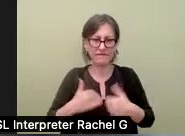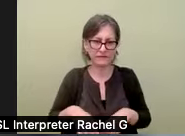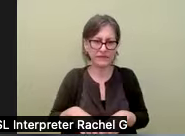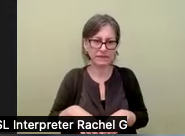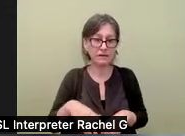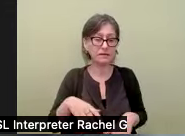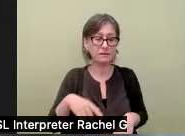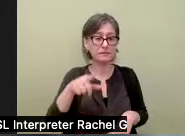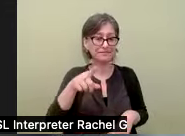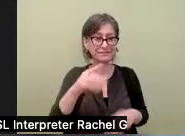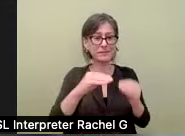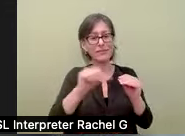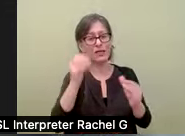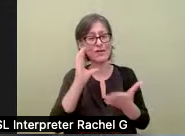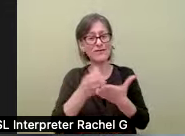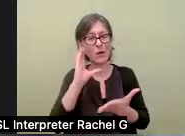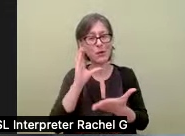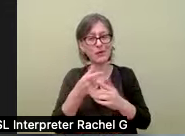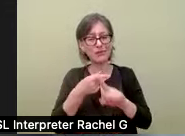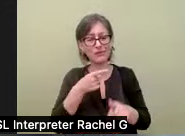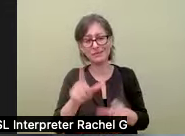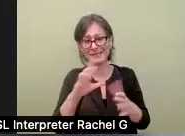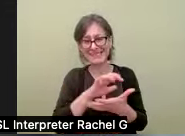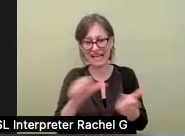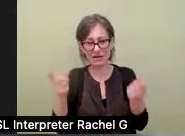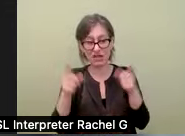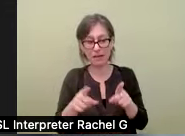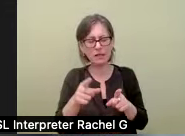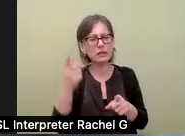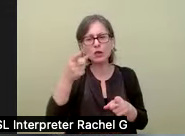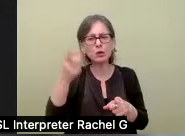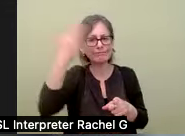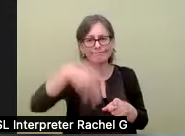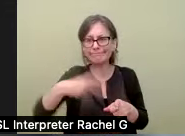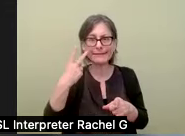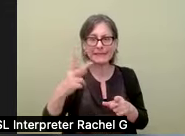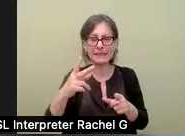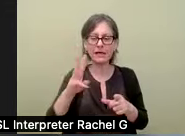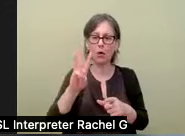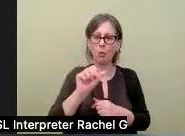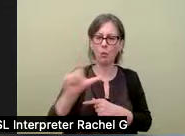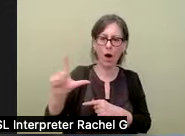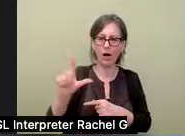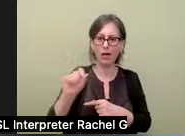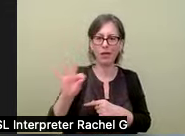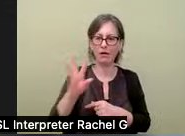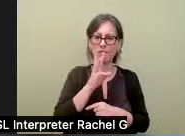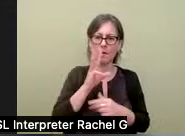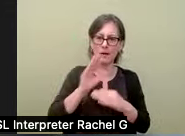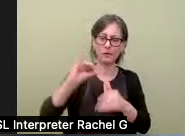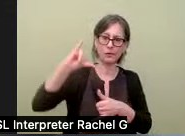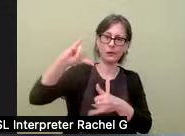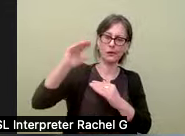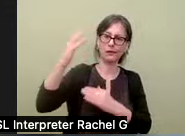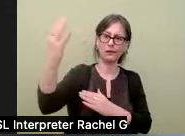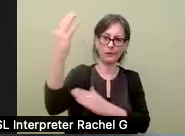here is just some more photos of some of the damage. And again, you don't see the big wall of water. And unfortunately, many people see